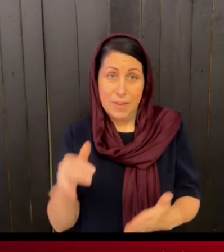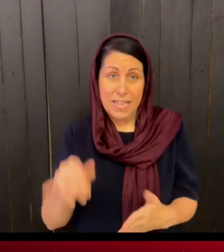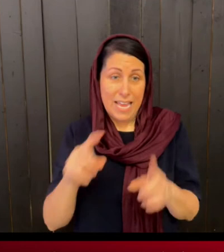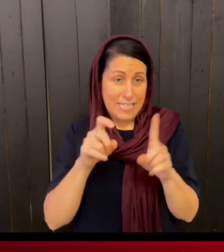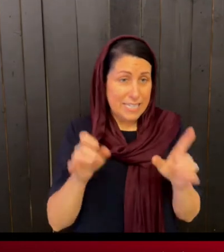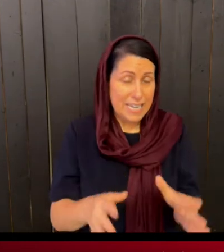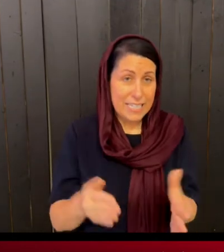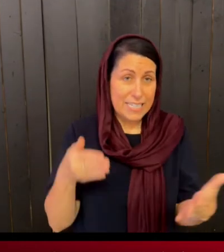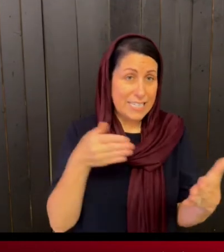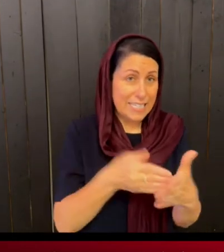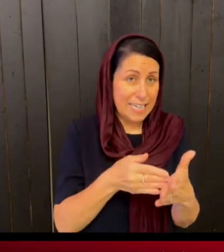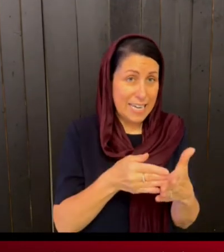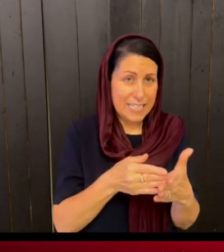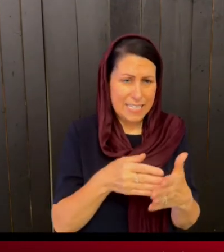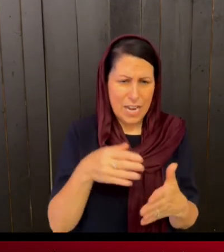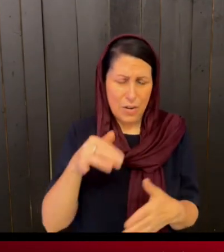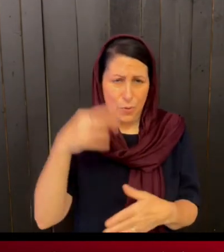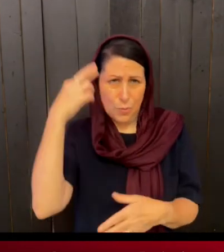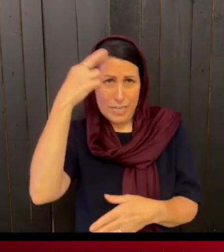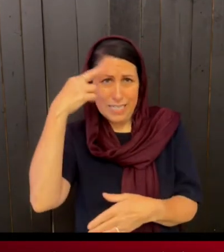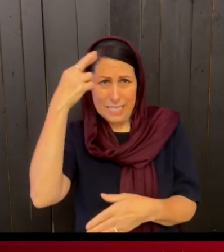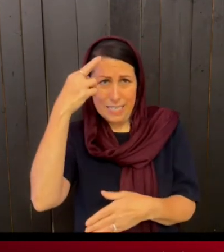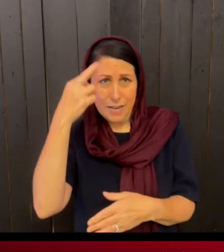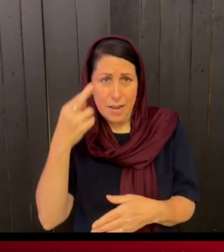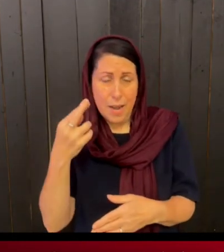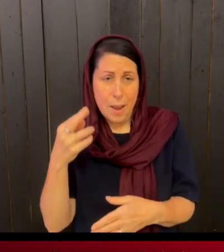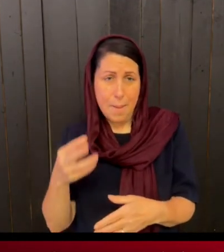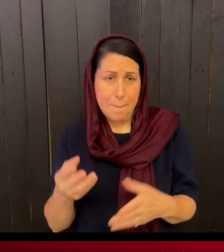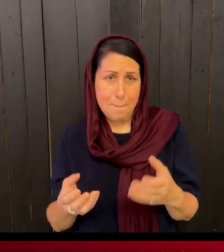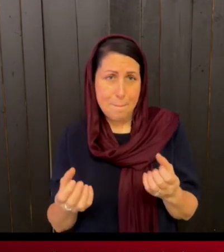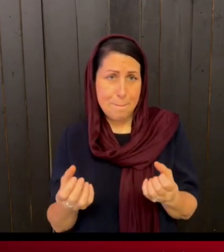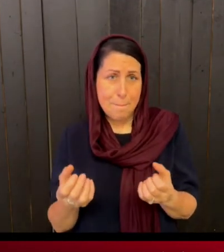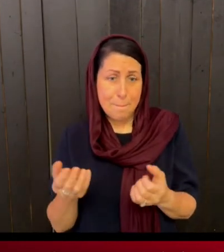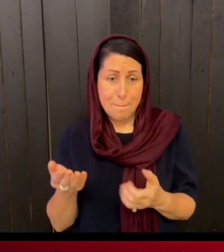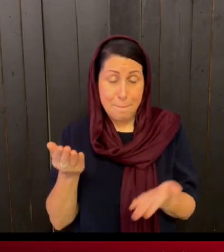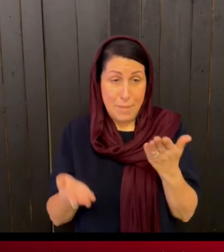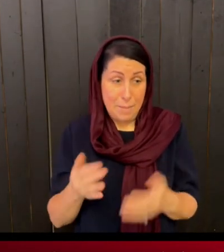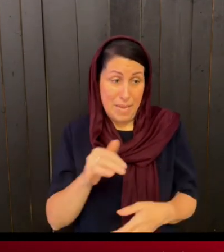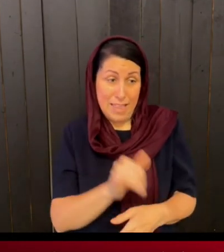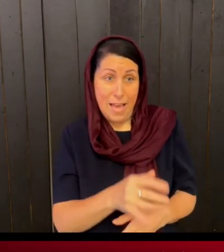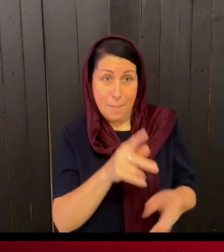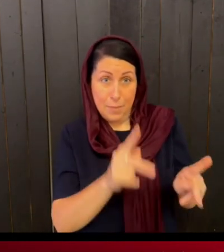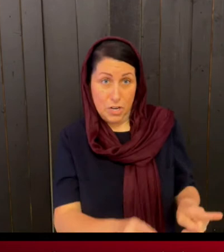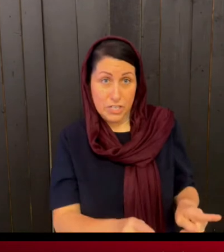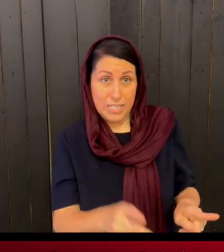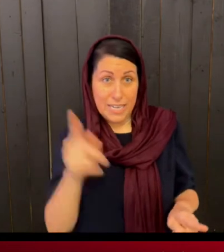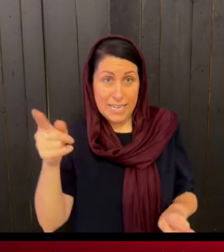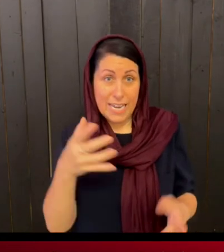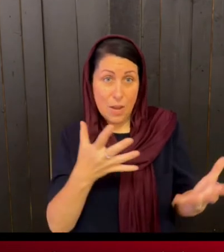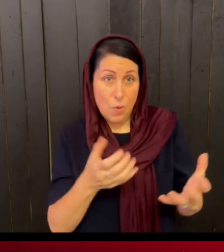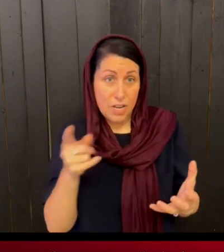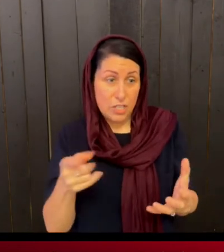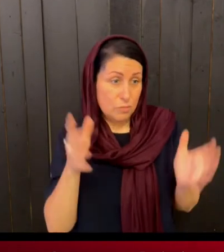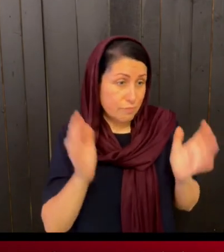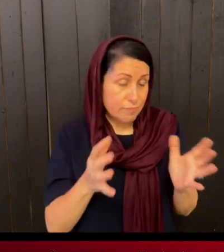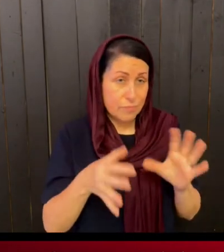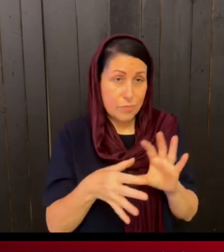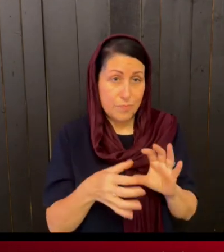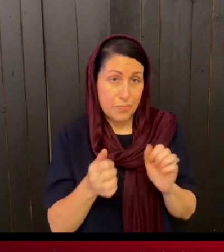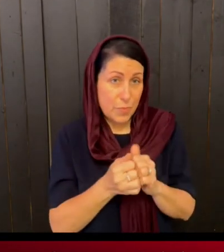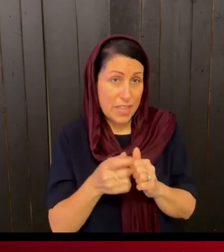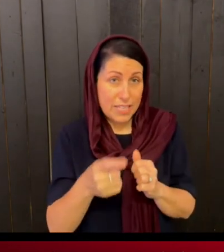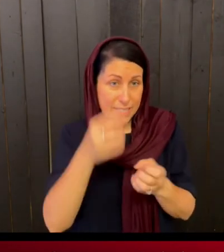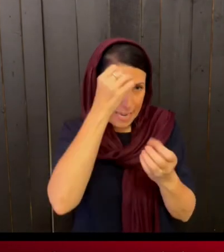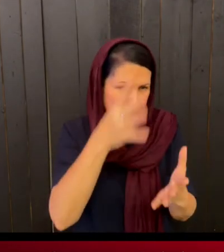every reason. That person may have told us many times, don't talk to me about Jesus anymore. I've had that experience. Stop talking to me that way. I don't want to hear anything